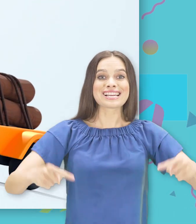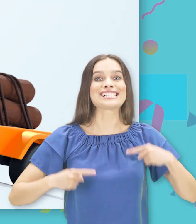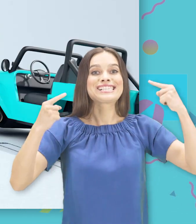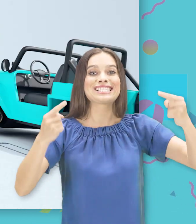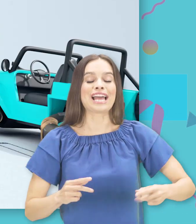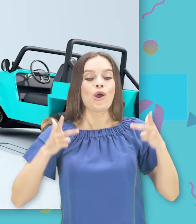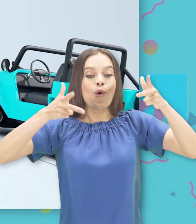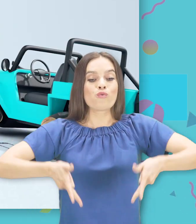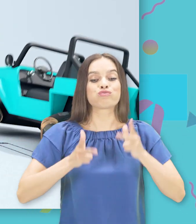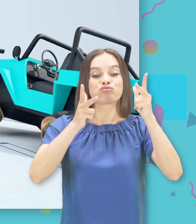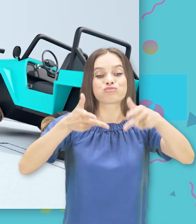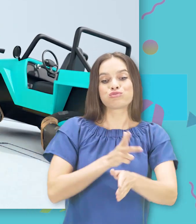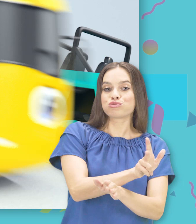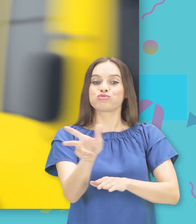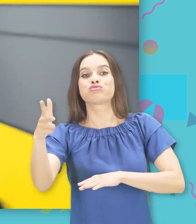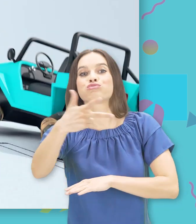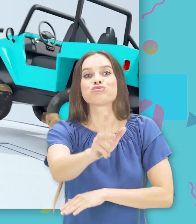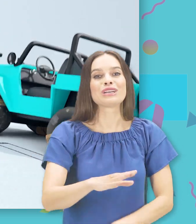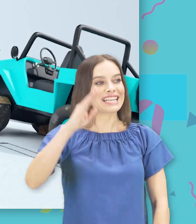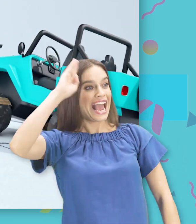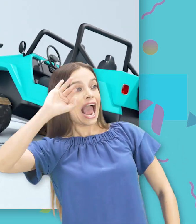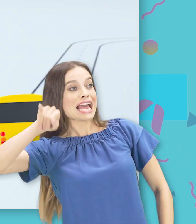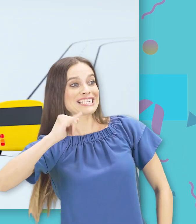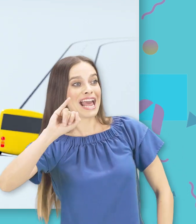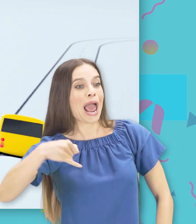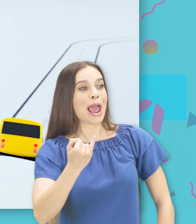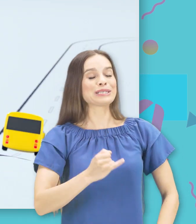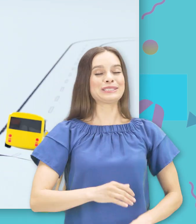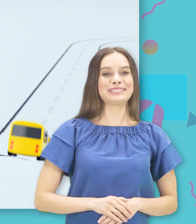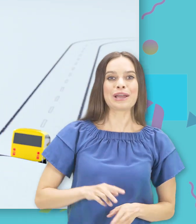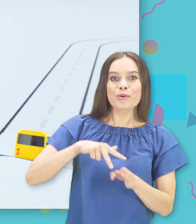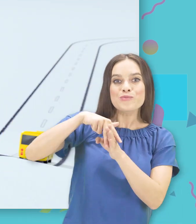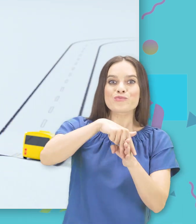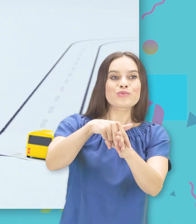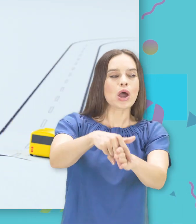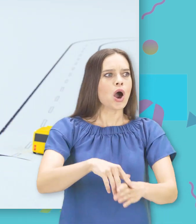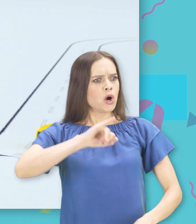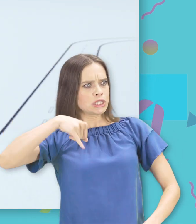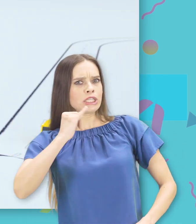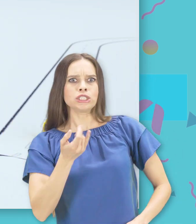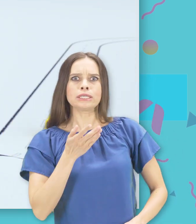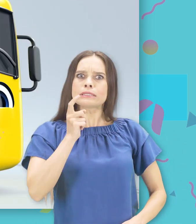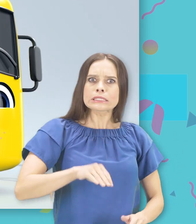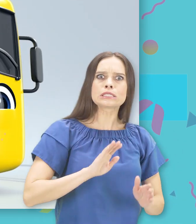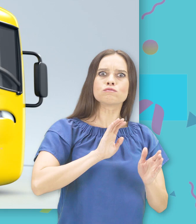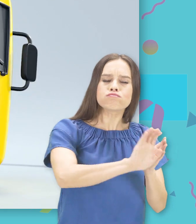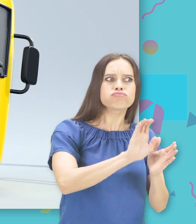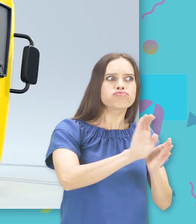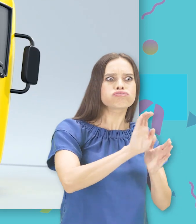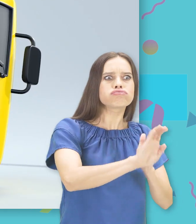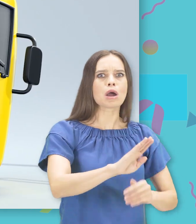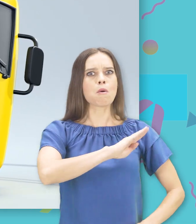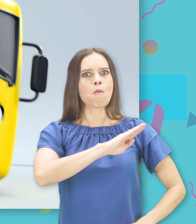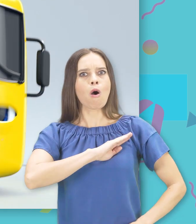ride and slip and slide, say hi to Jesse Jeep. Jesse Jeep needs a push, needs a push. Buster's in a rush,